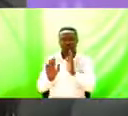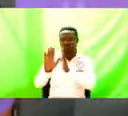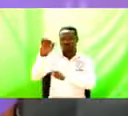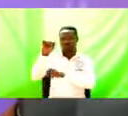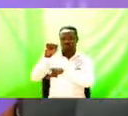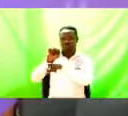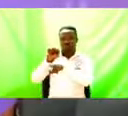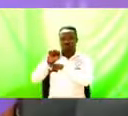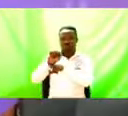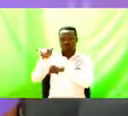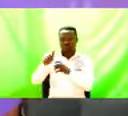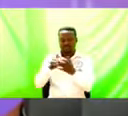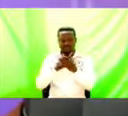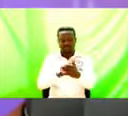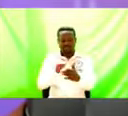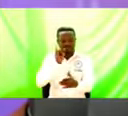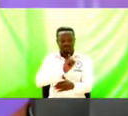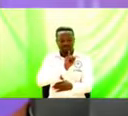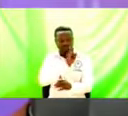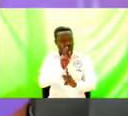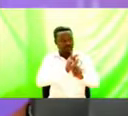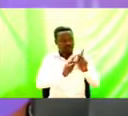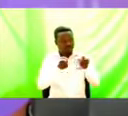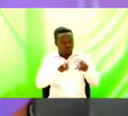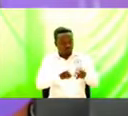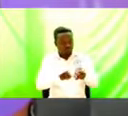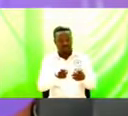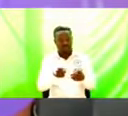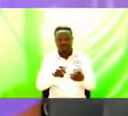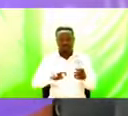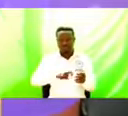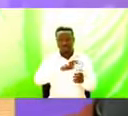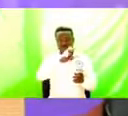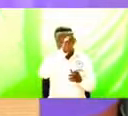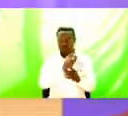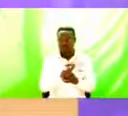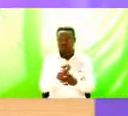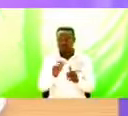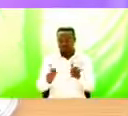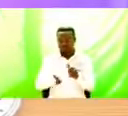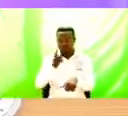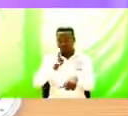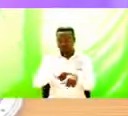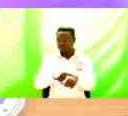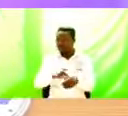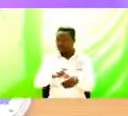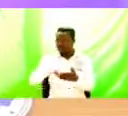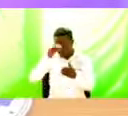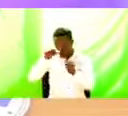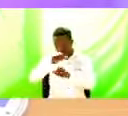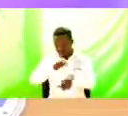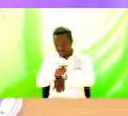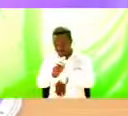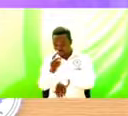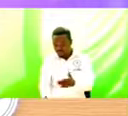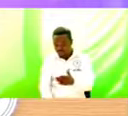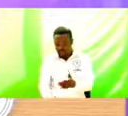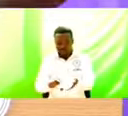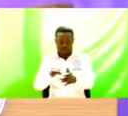that led Israel on the wilderness. Now, so the first thing we learn about ministry here is that ministry